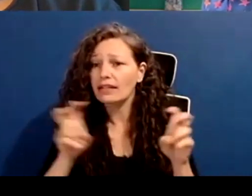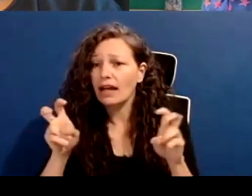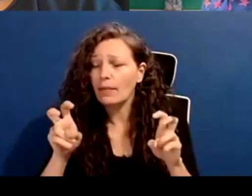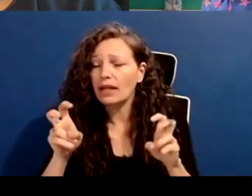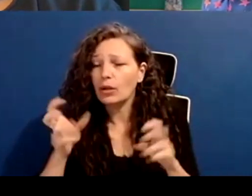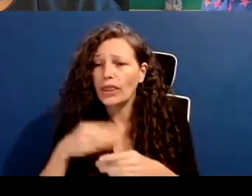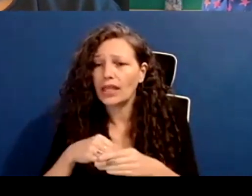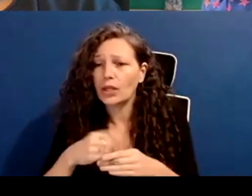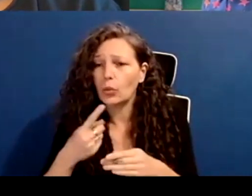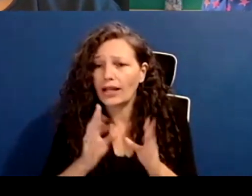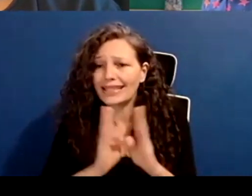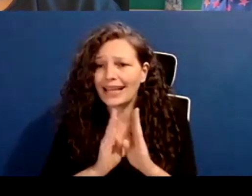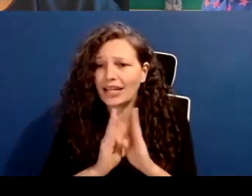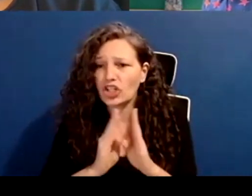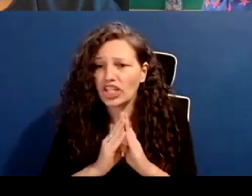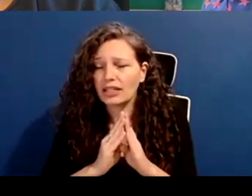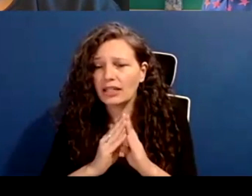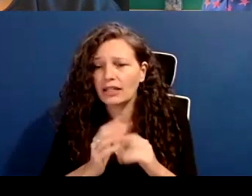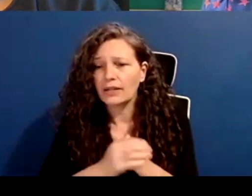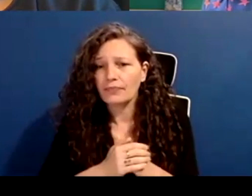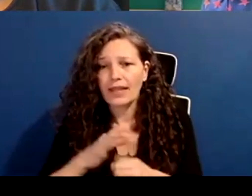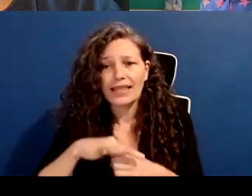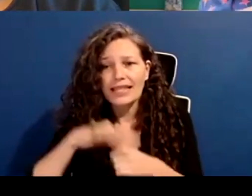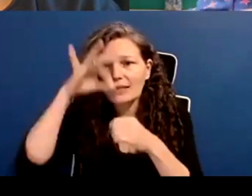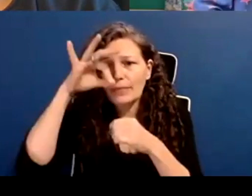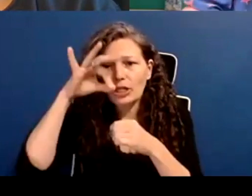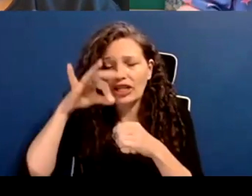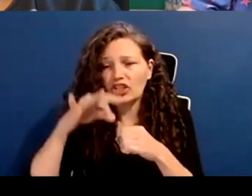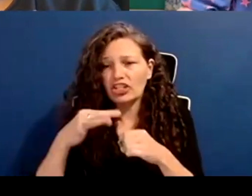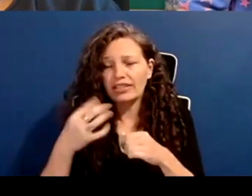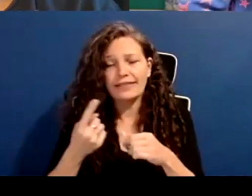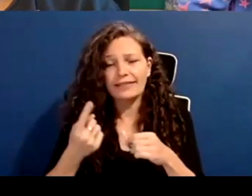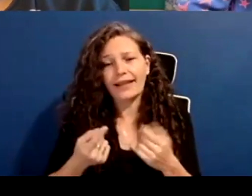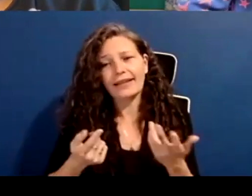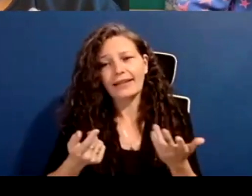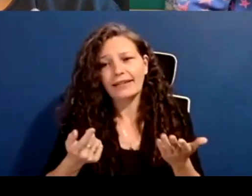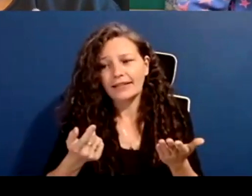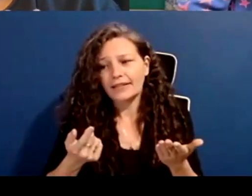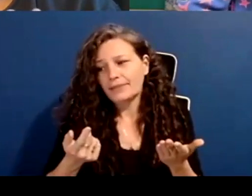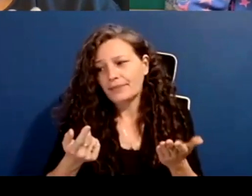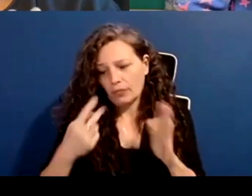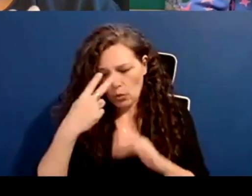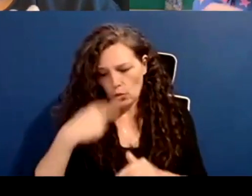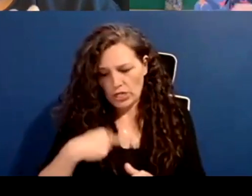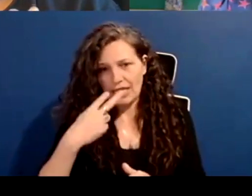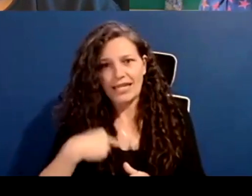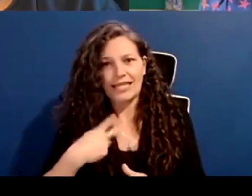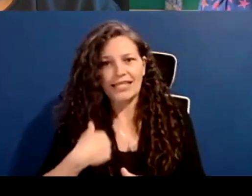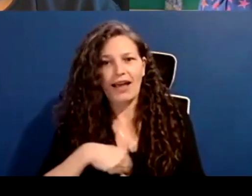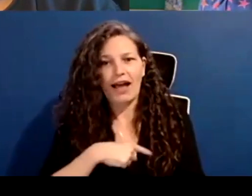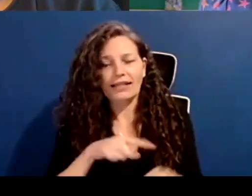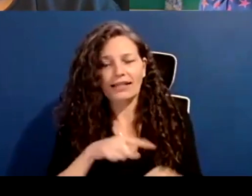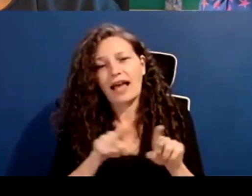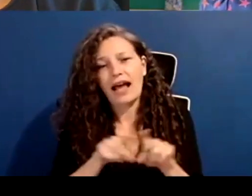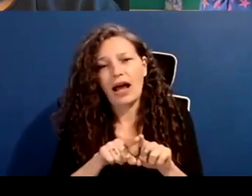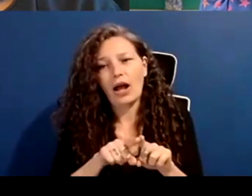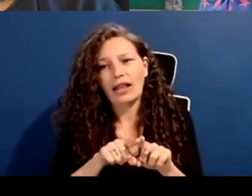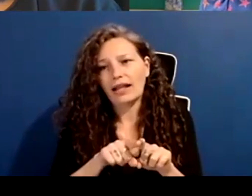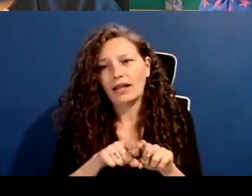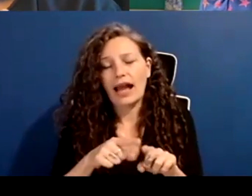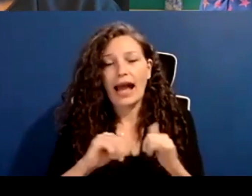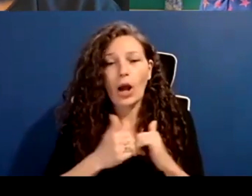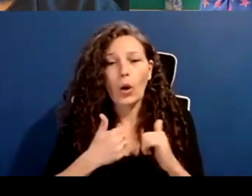the Spirit sort of reads us the way we read books, right? And so there's even place for those who have